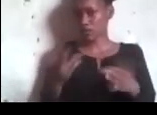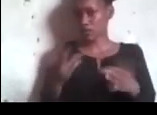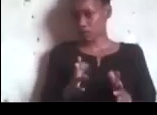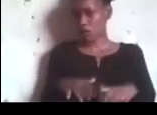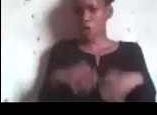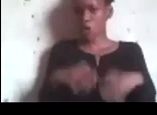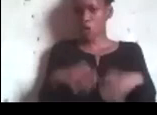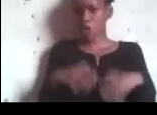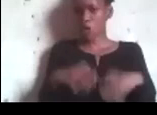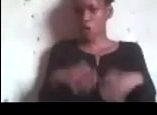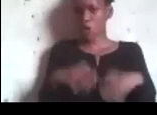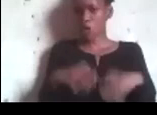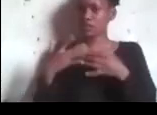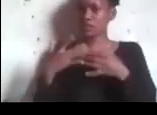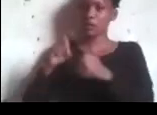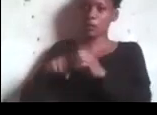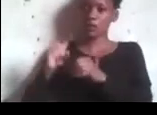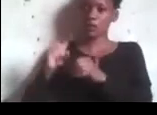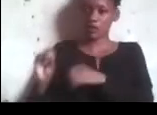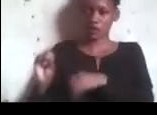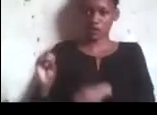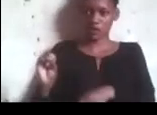suitable qualified person.